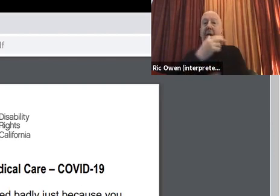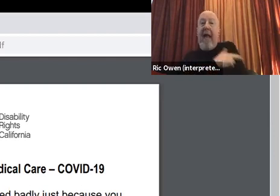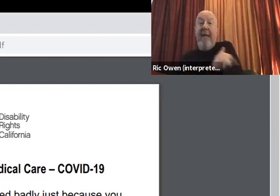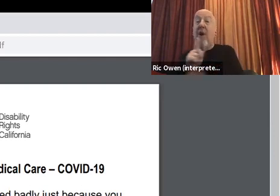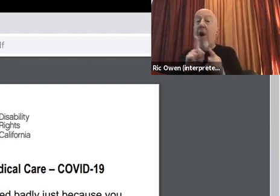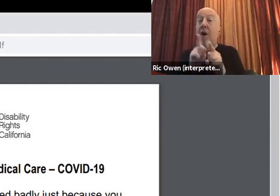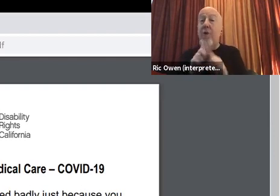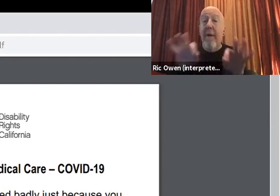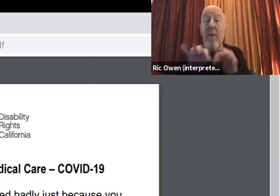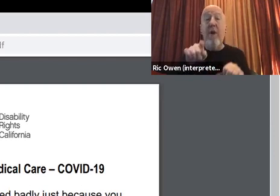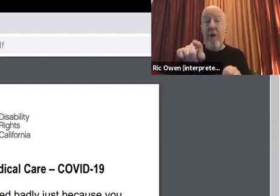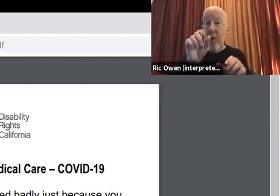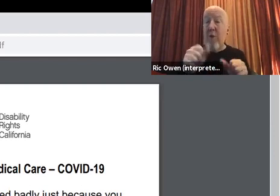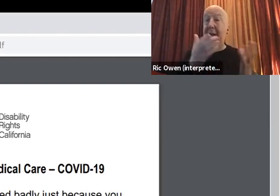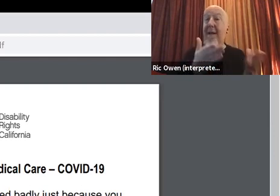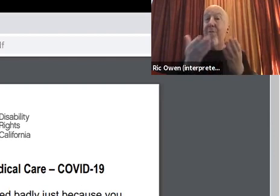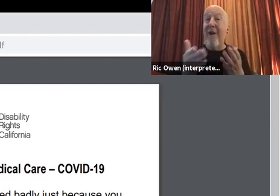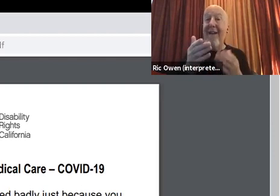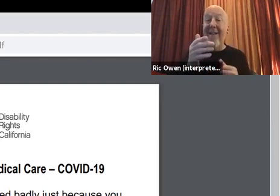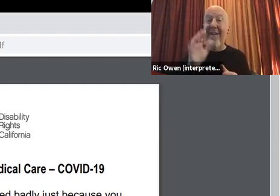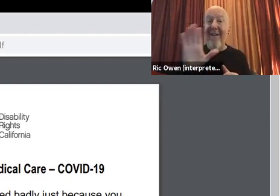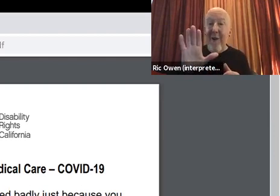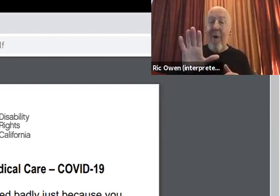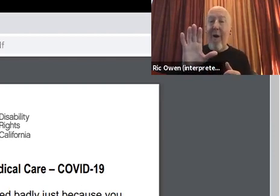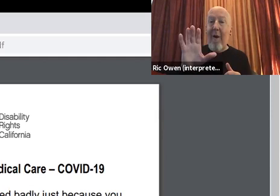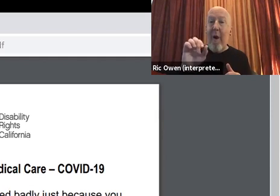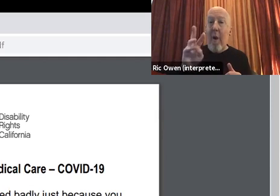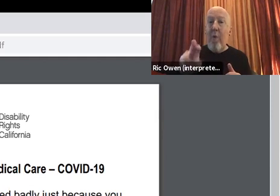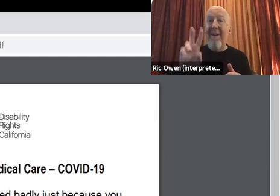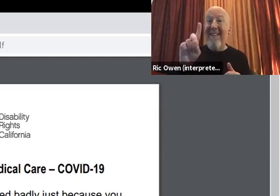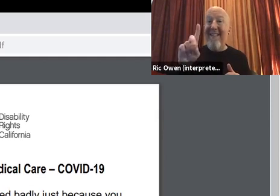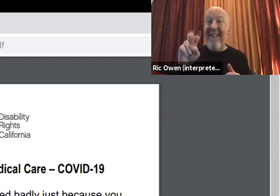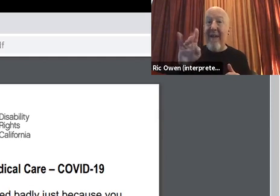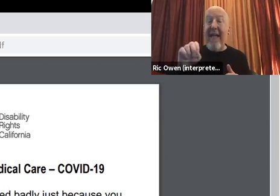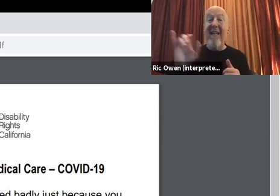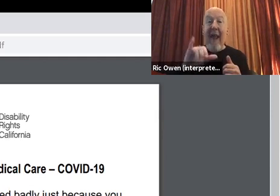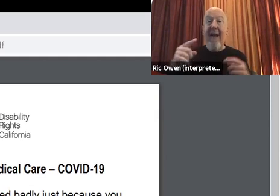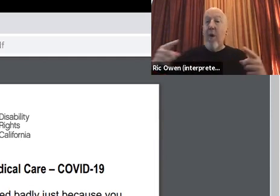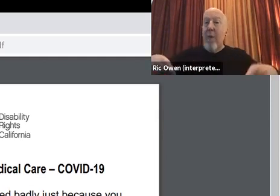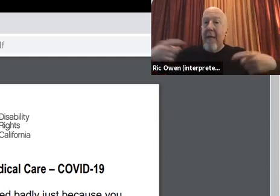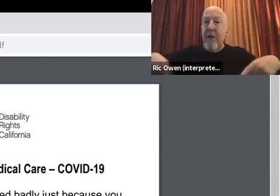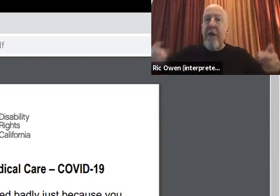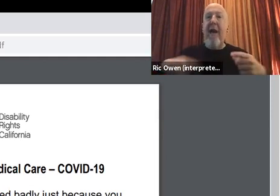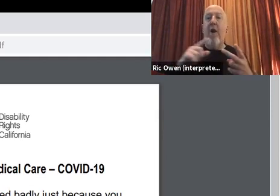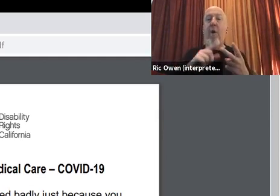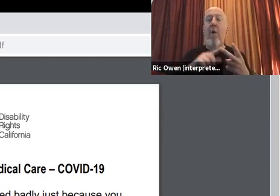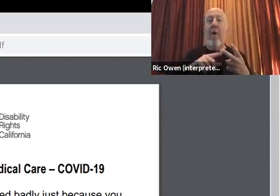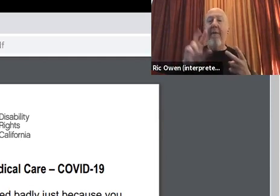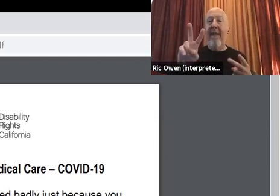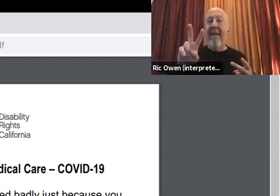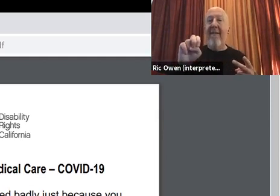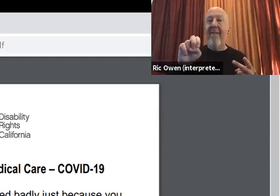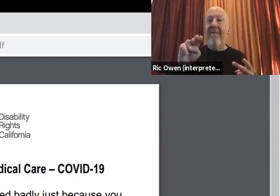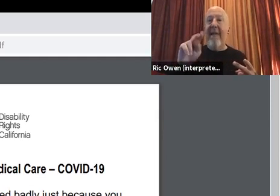can bring your own devices with you, like a ventilator or a wheelchair. And those devices are